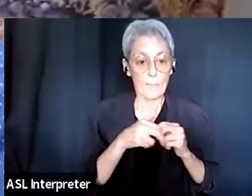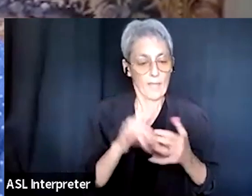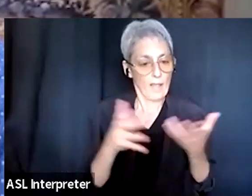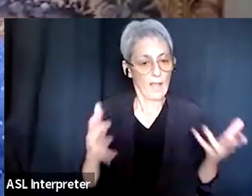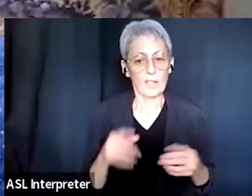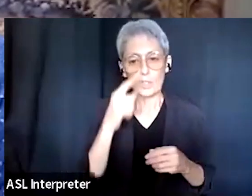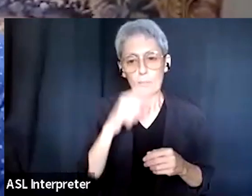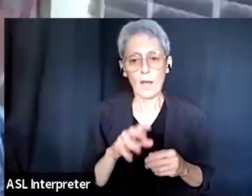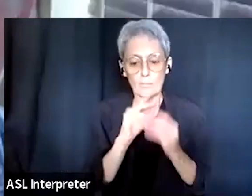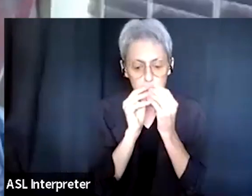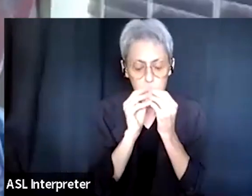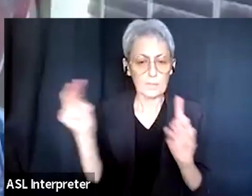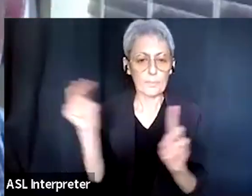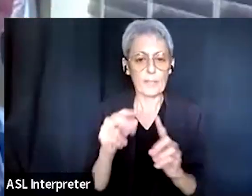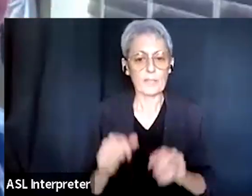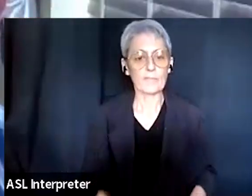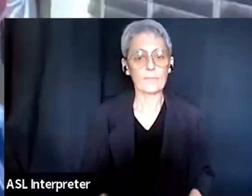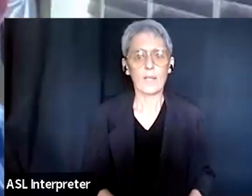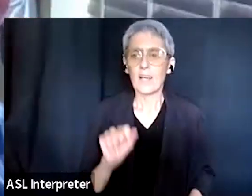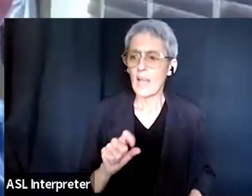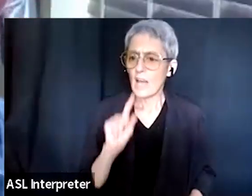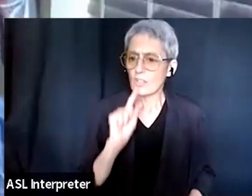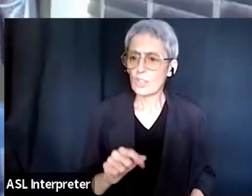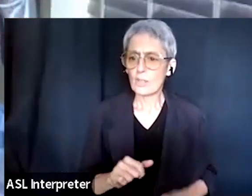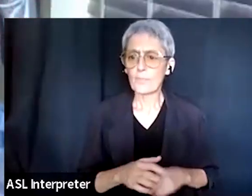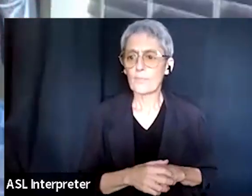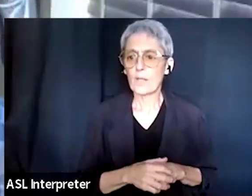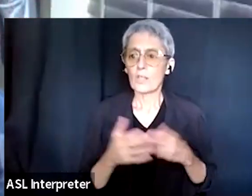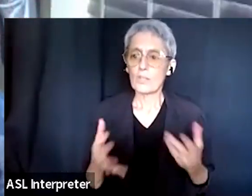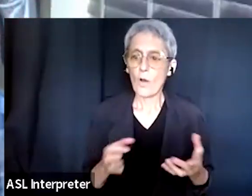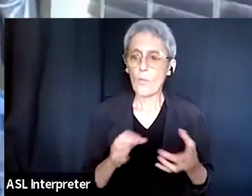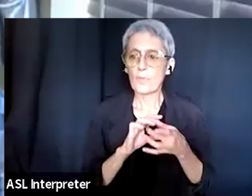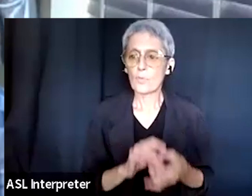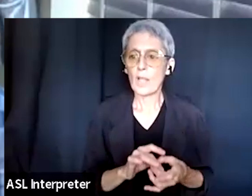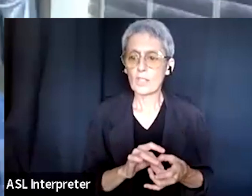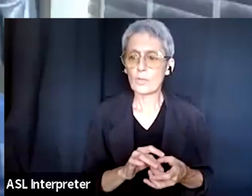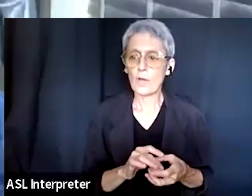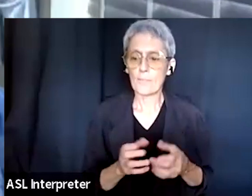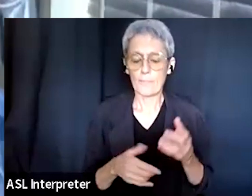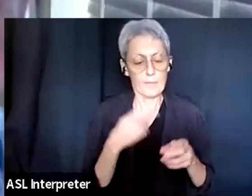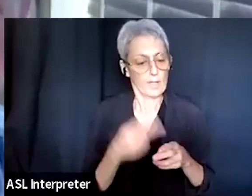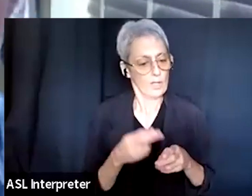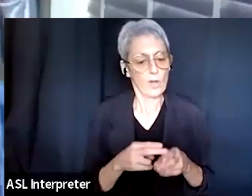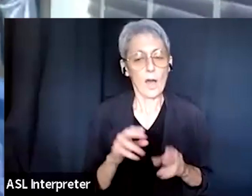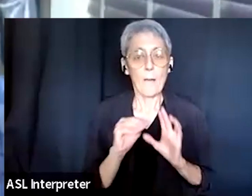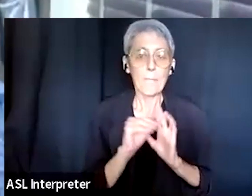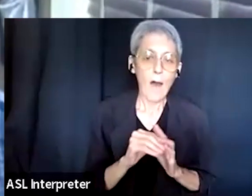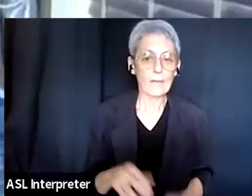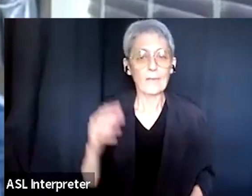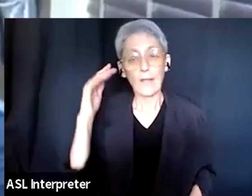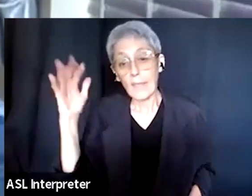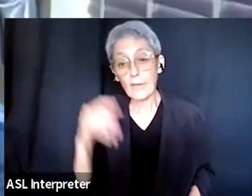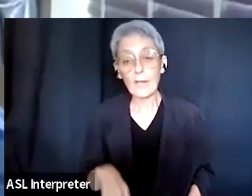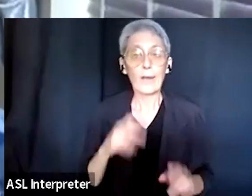this? Yeah, sure. So in relation to what we might call models or theories or metaphors